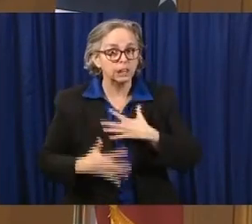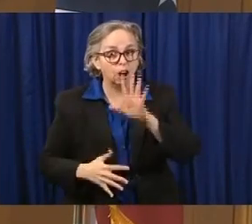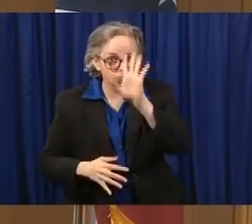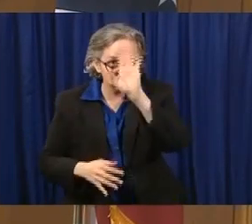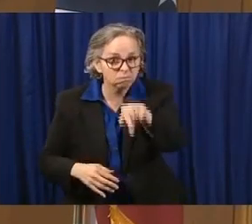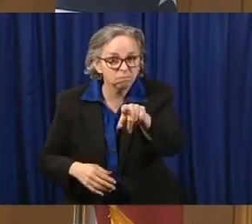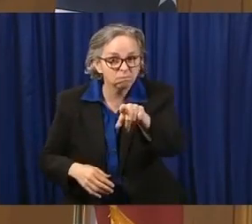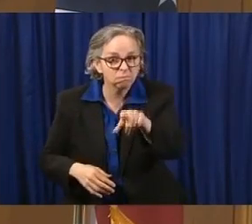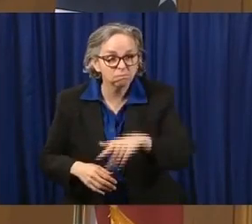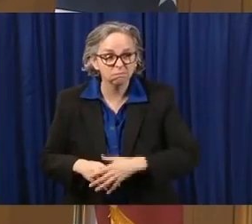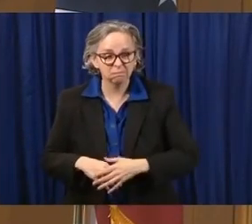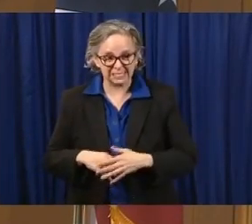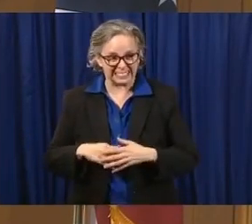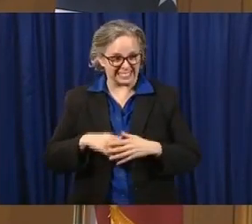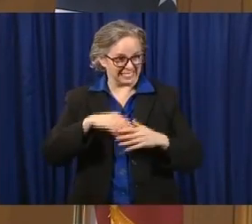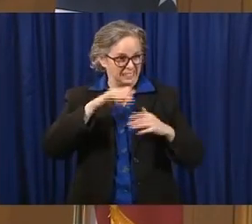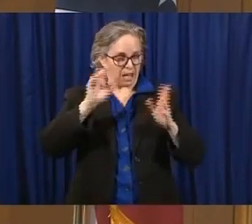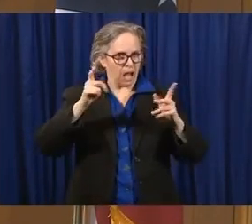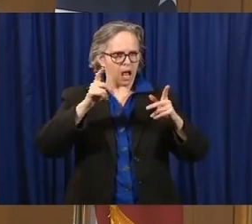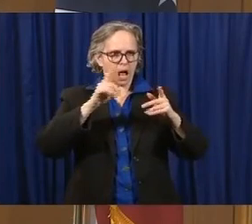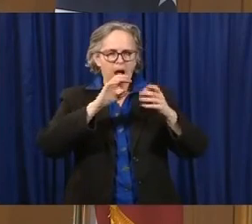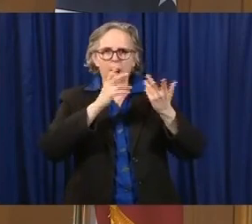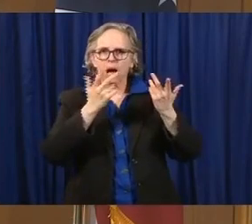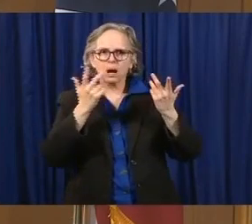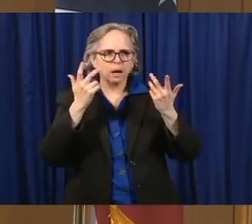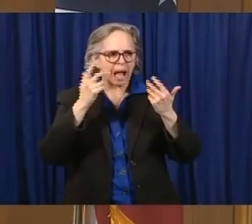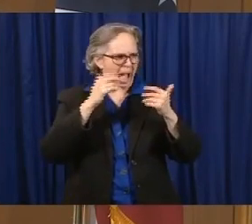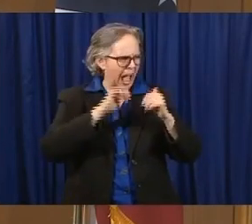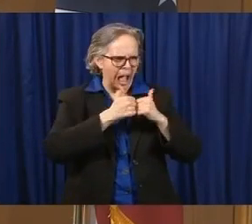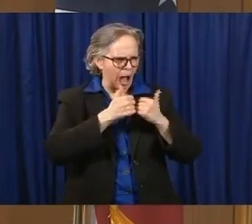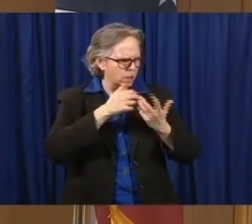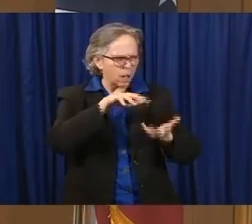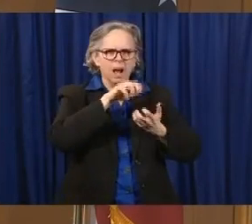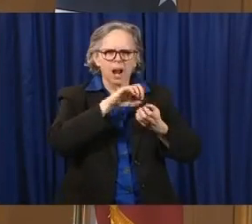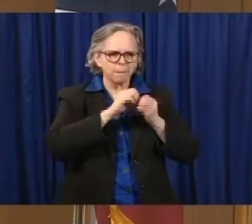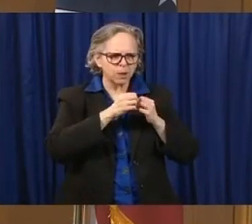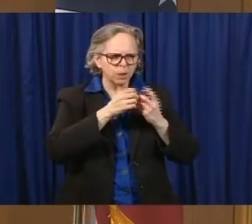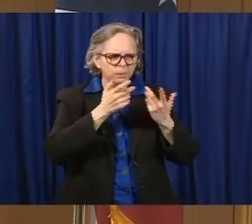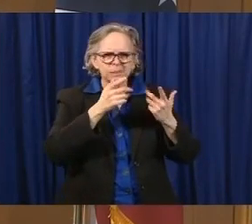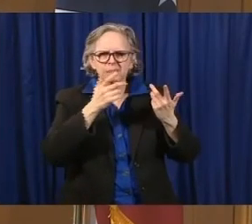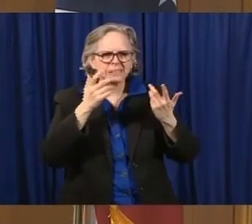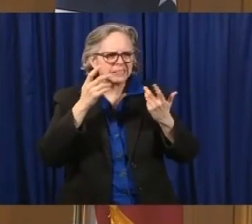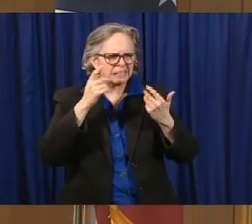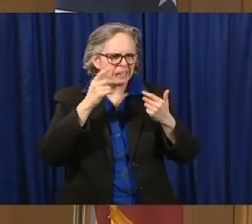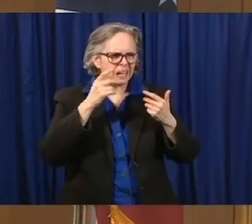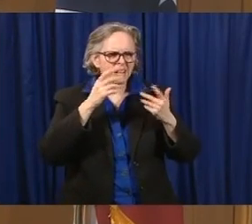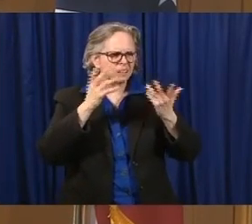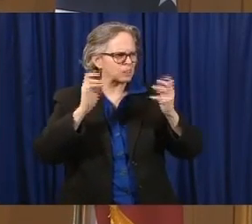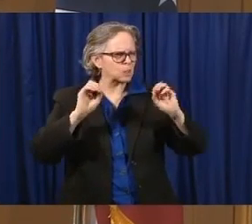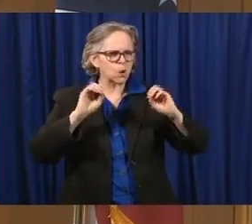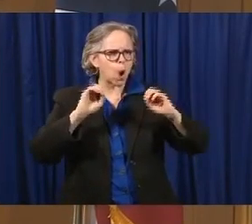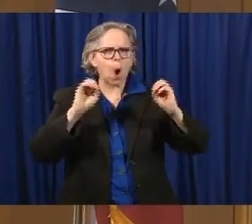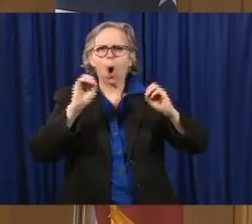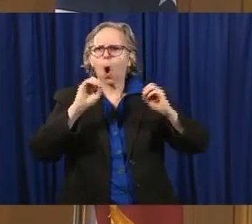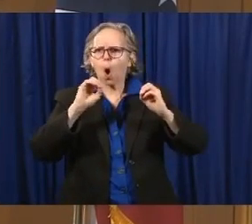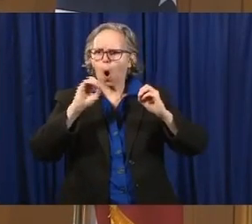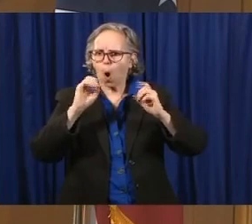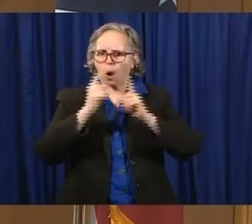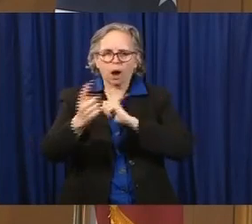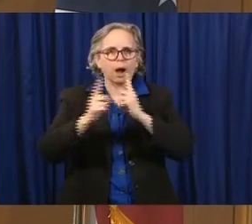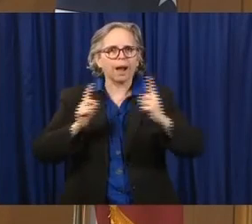That was based on, the early ones were based on virtually no social distancing, basically doing